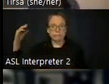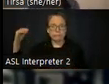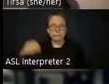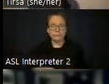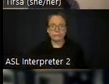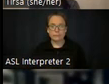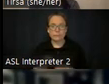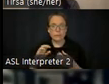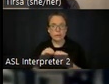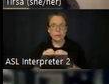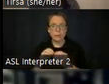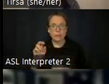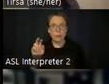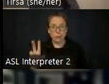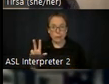number